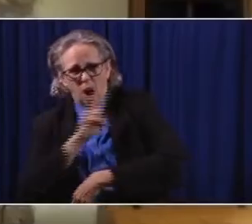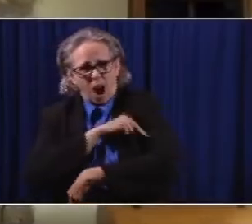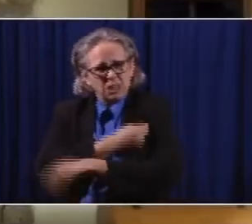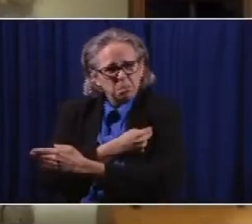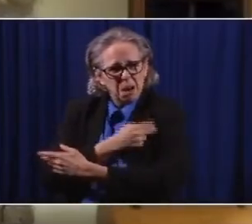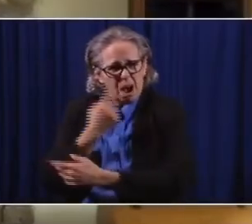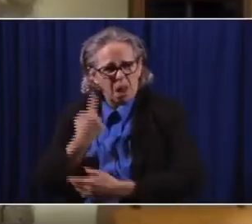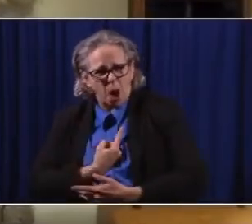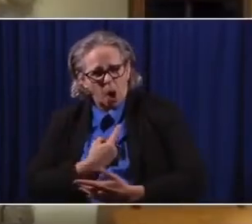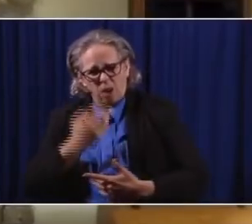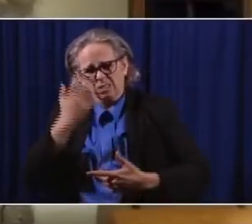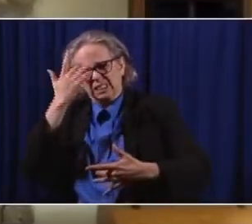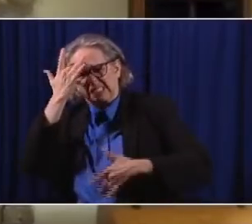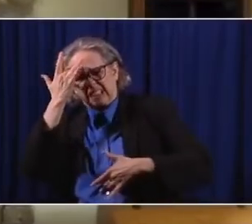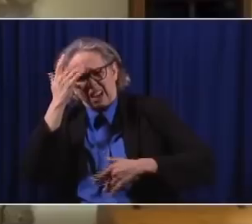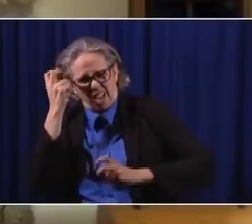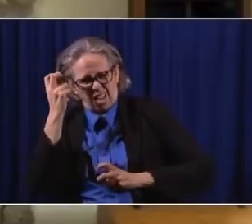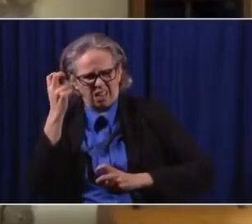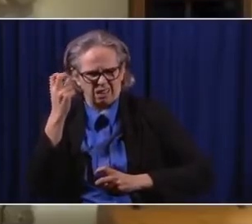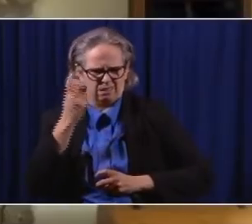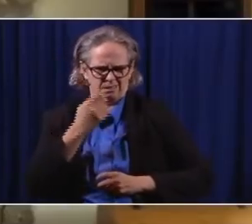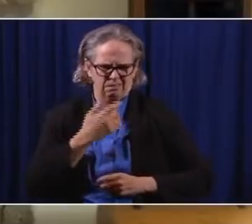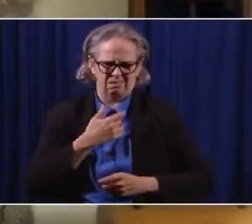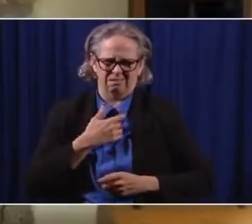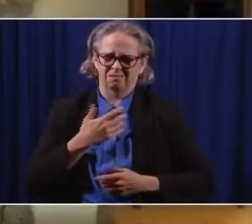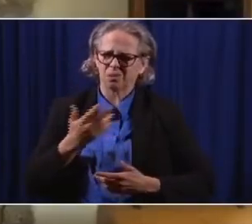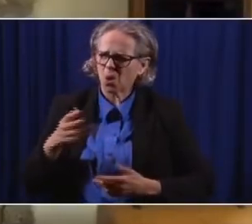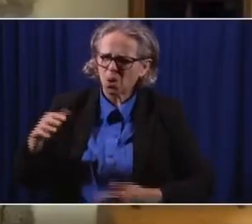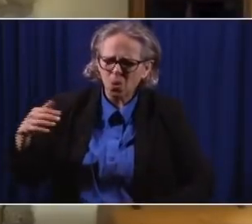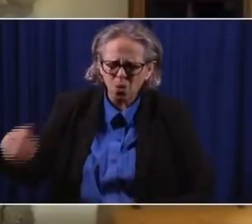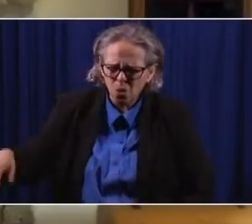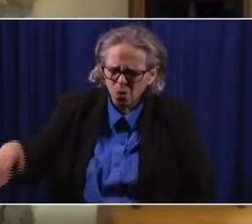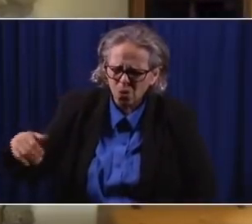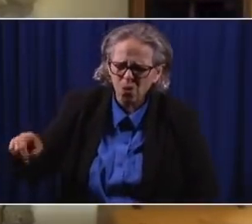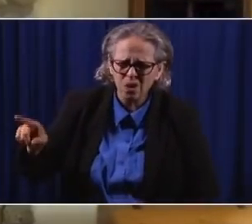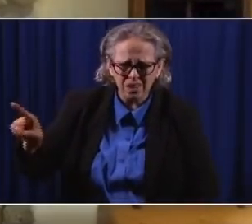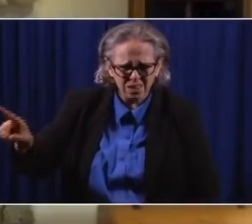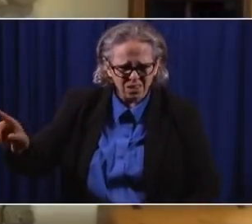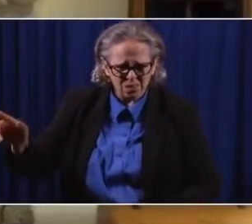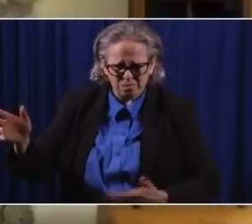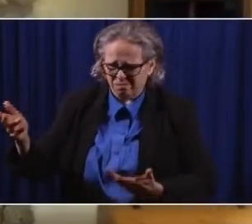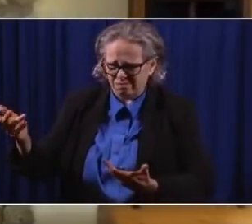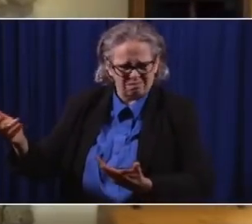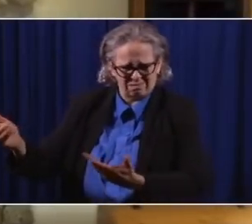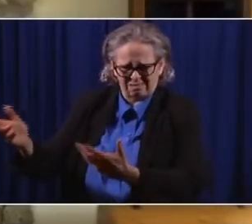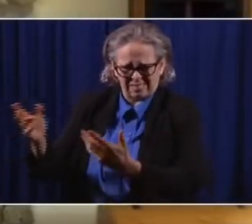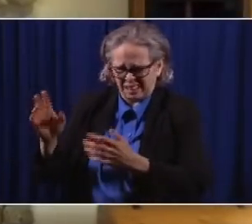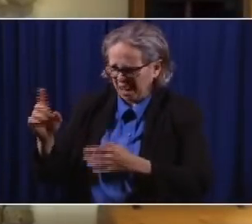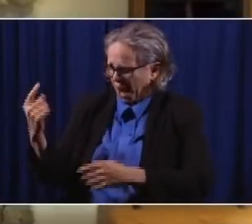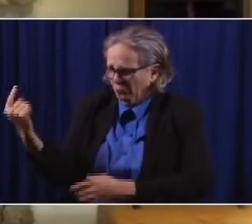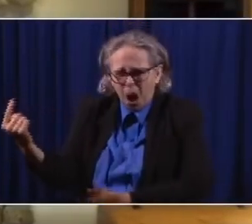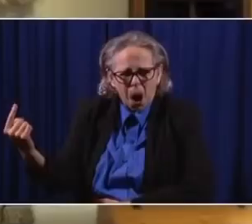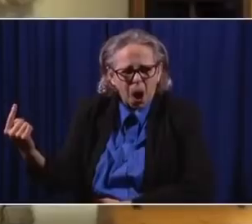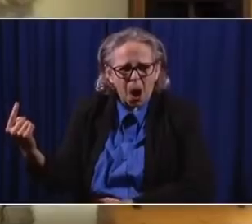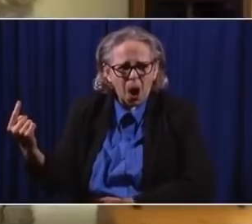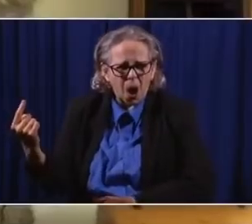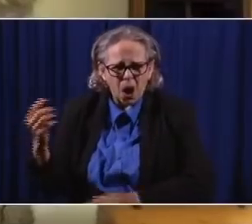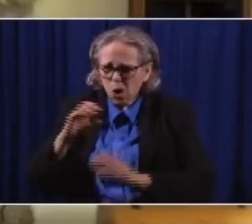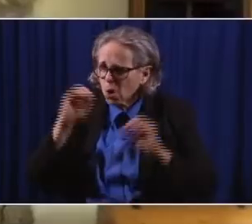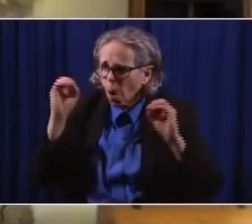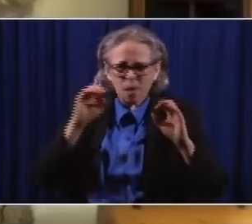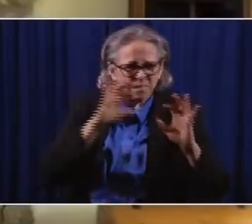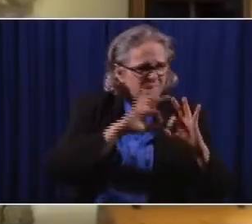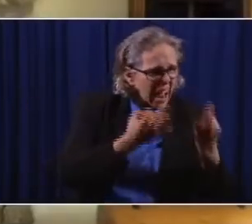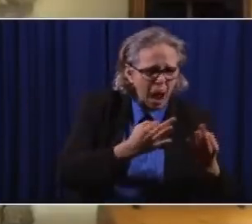Well, and as you describe it, being basically in total isolation during this time, no family, no ability